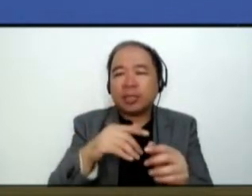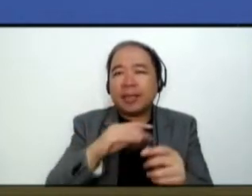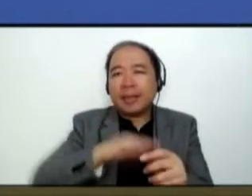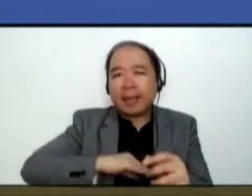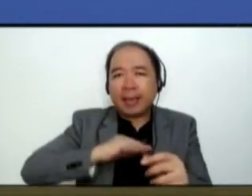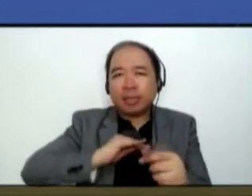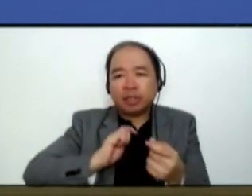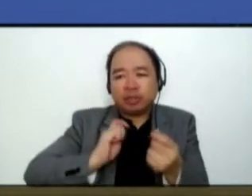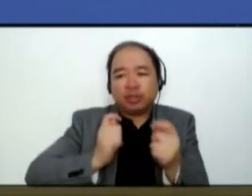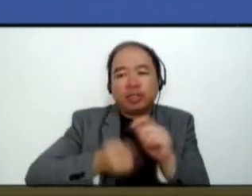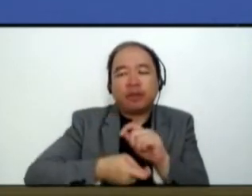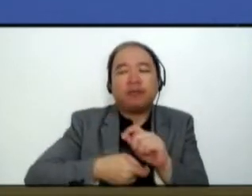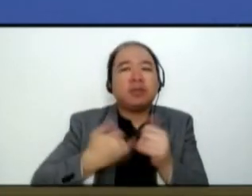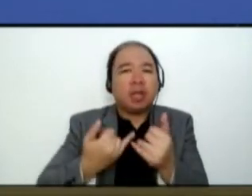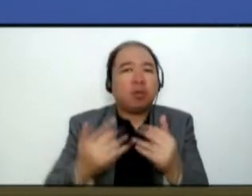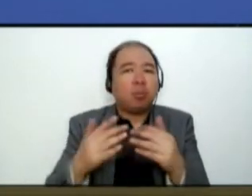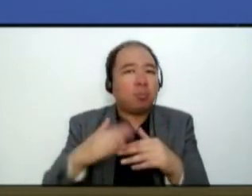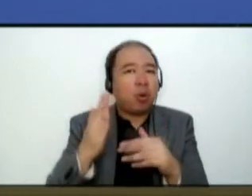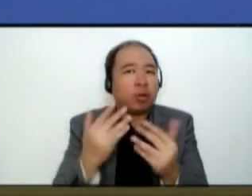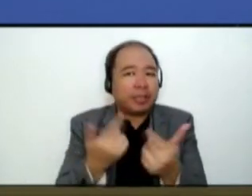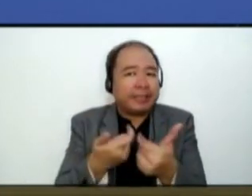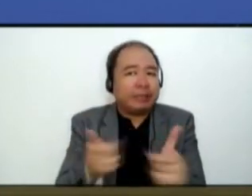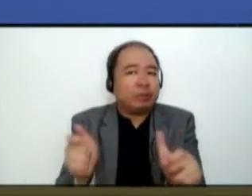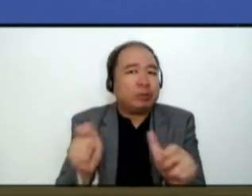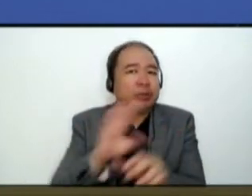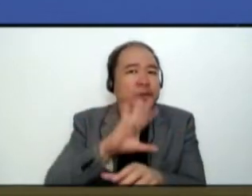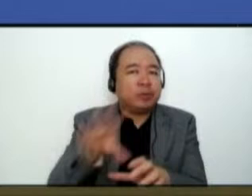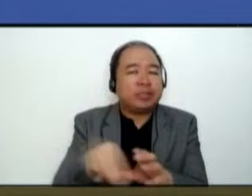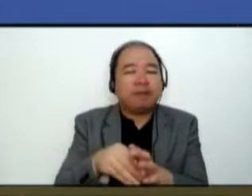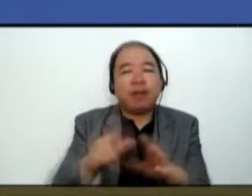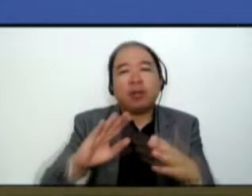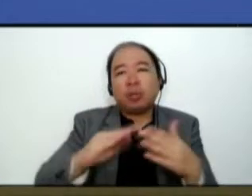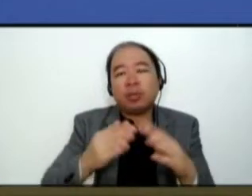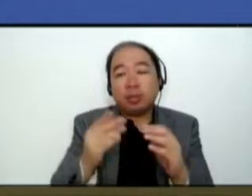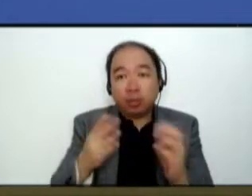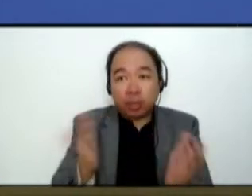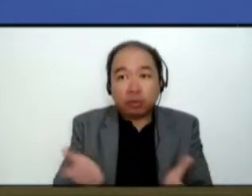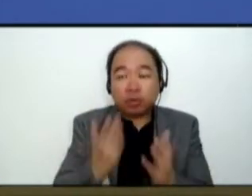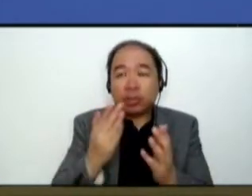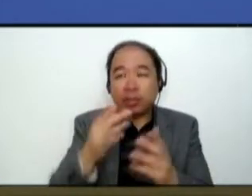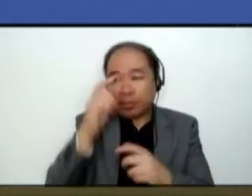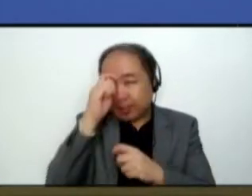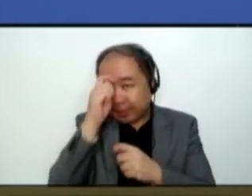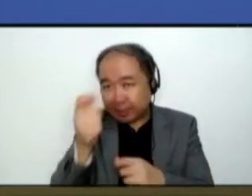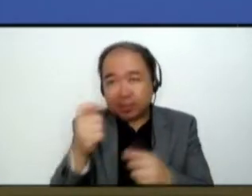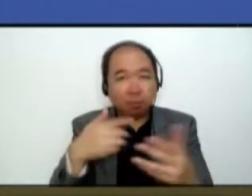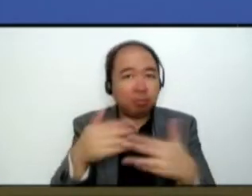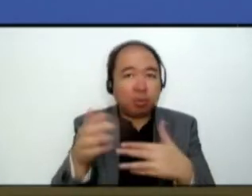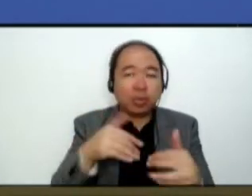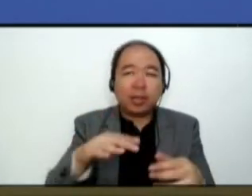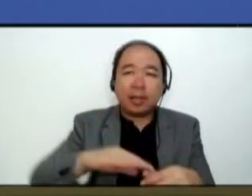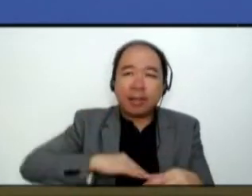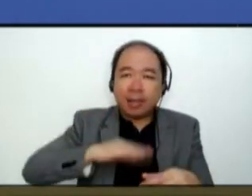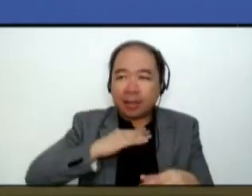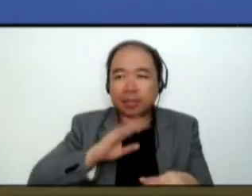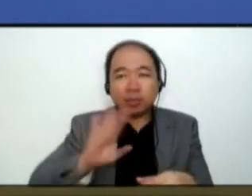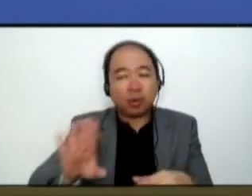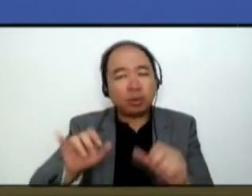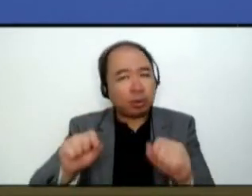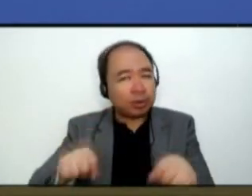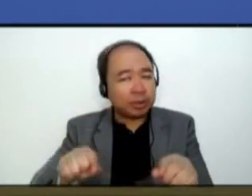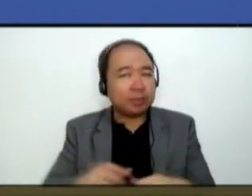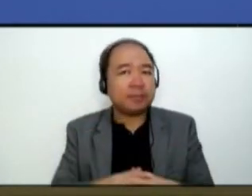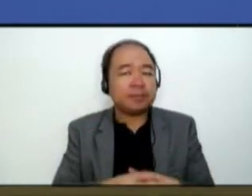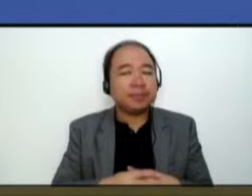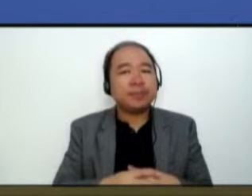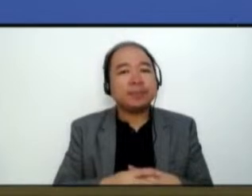a more inclusive society that ensures dignity, care, and opportunities for all, regardless of age or ability. Mr.